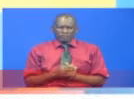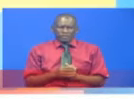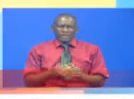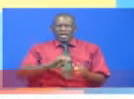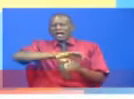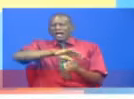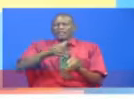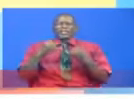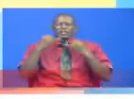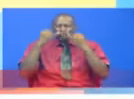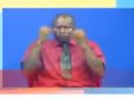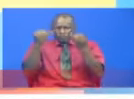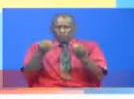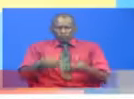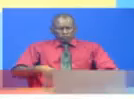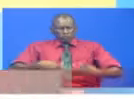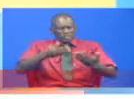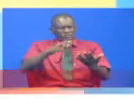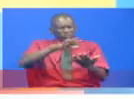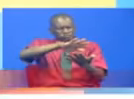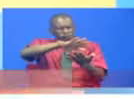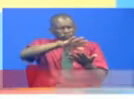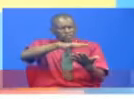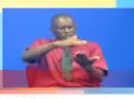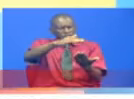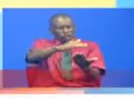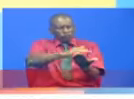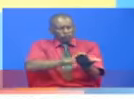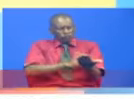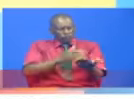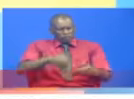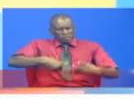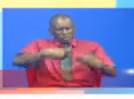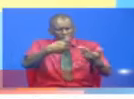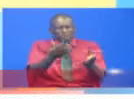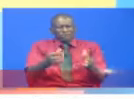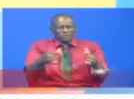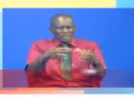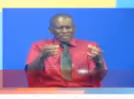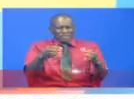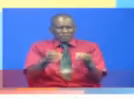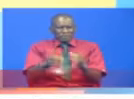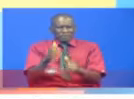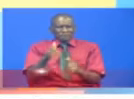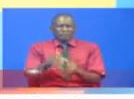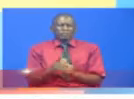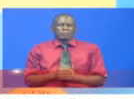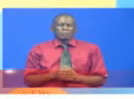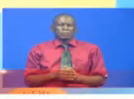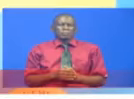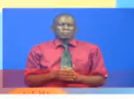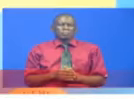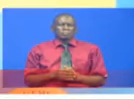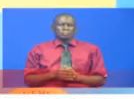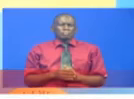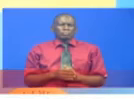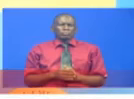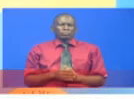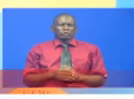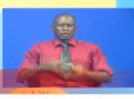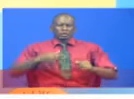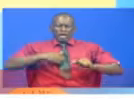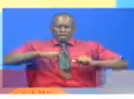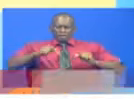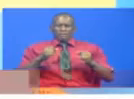of the information is provided in the brief that will be given to you. I am happy